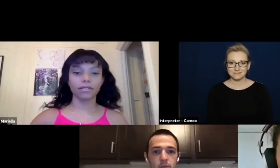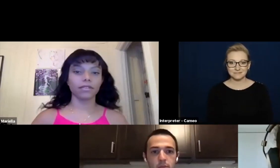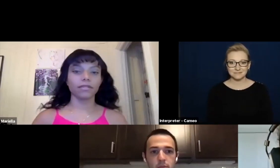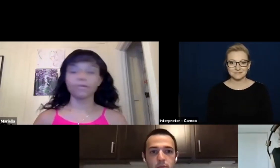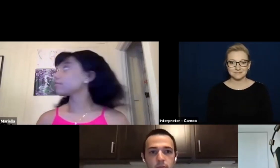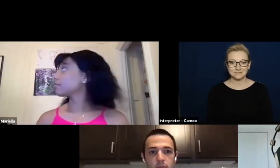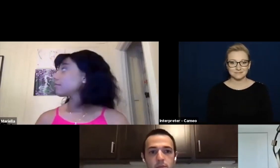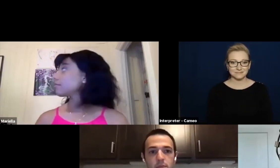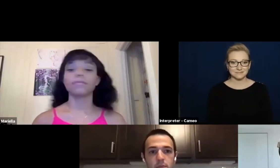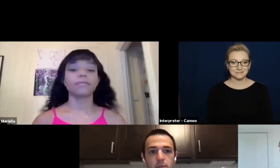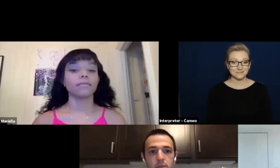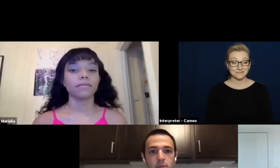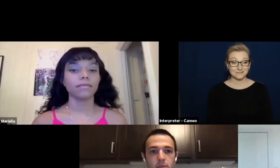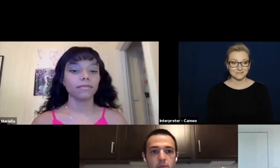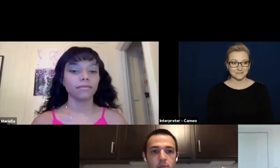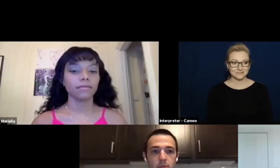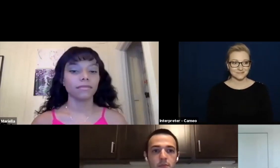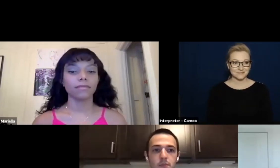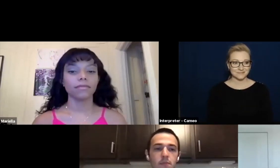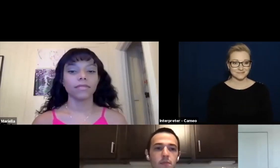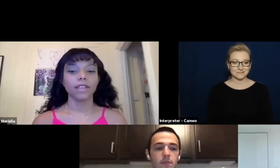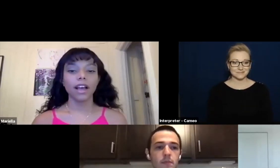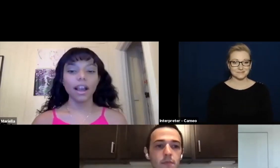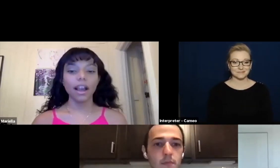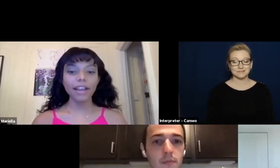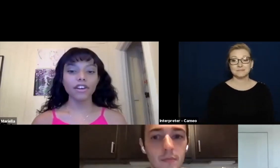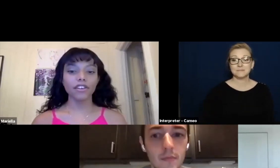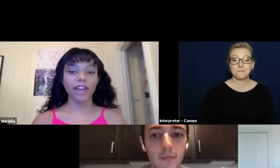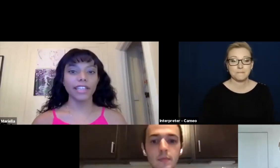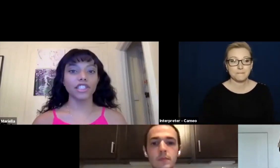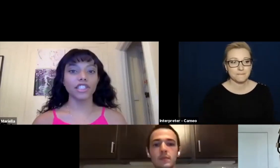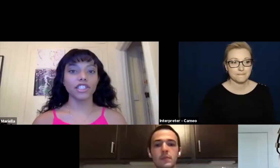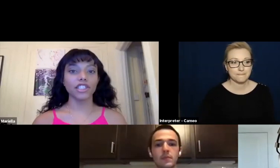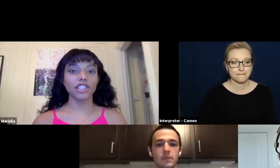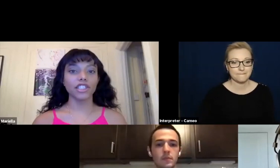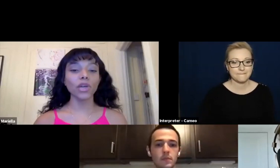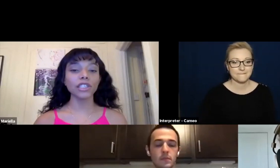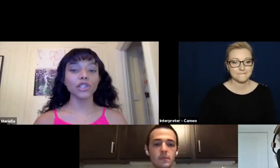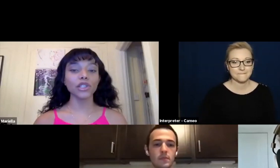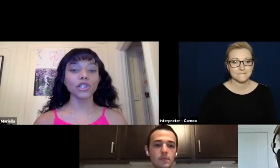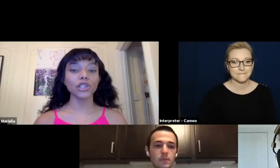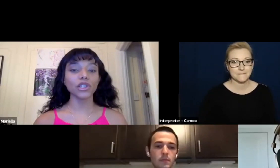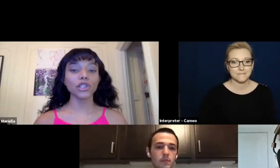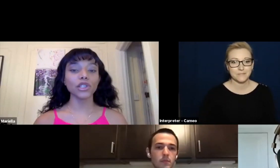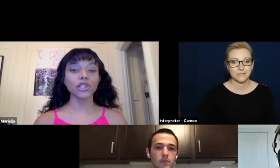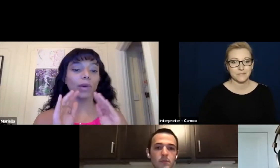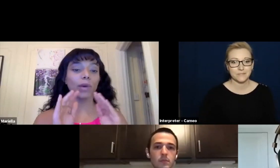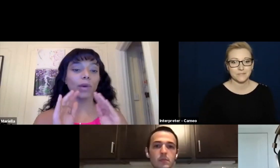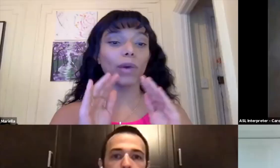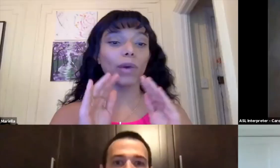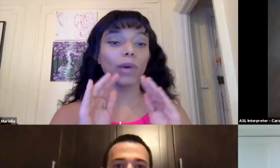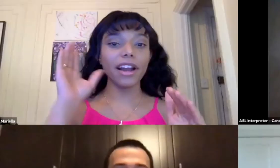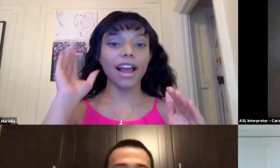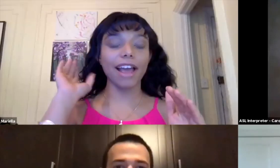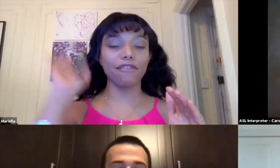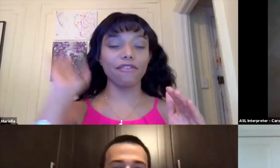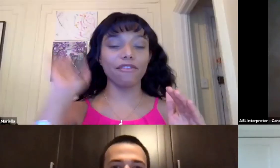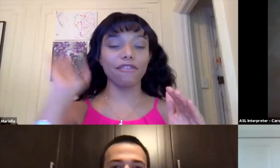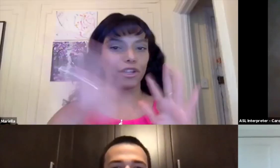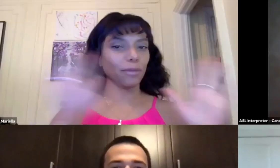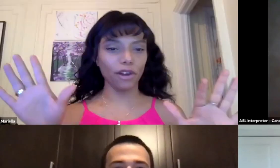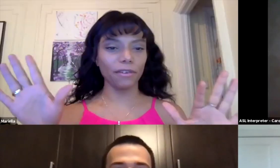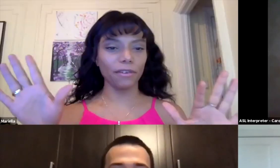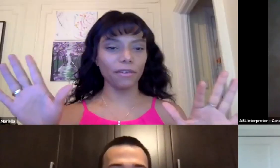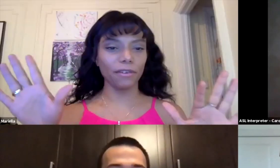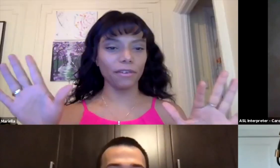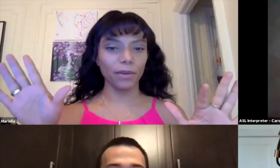Mariella. You're ready to go. Everybody's here. Okay, great. So I am going to, Heather and Robert,